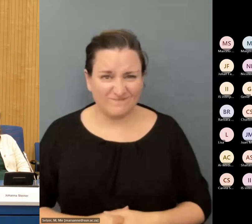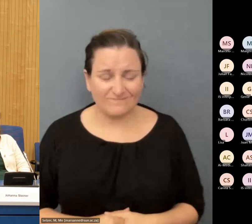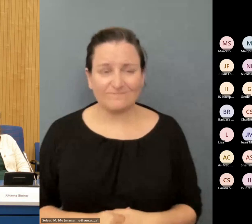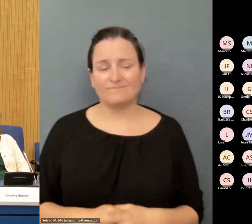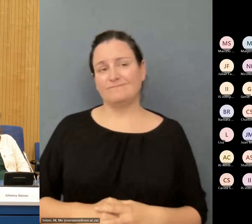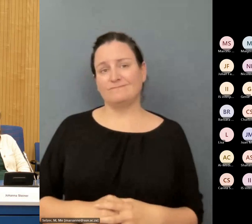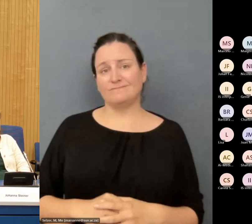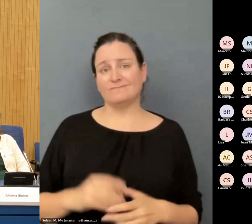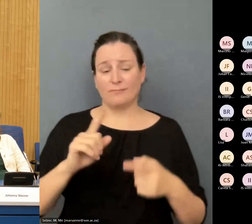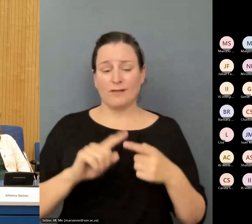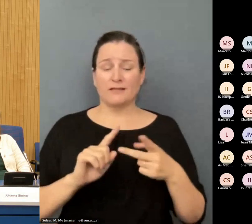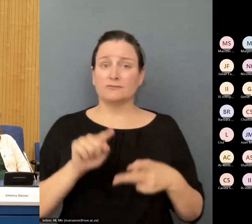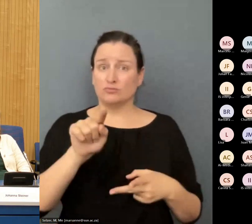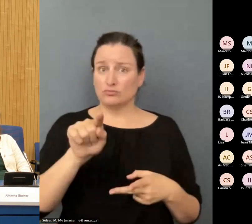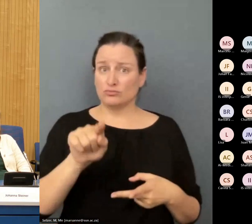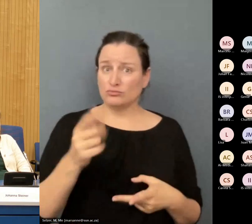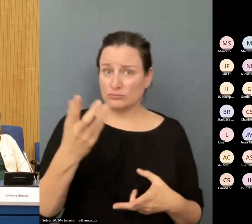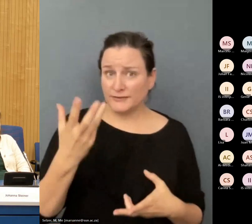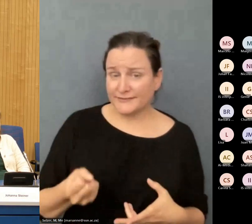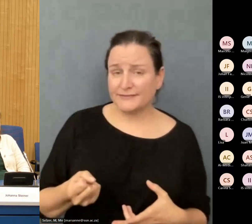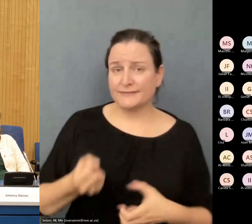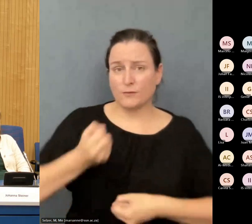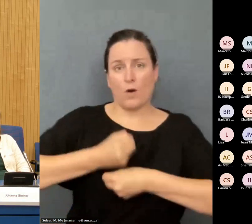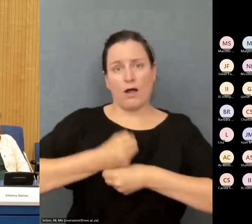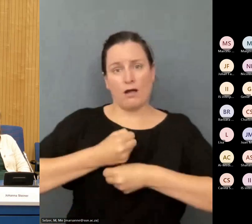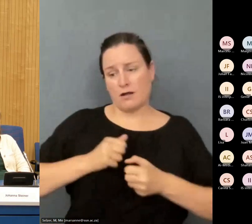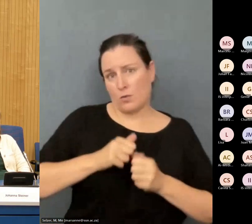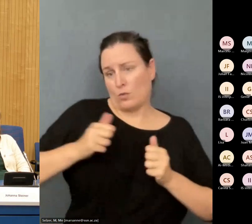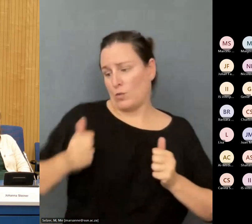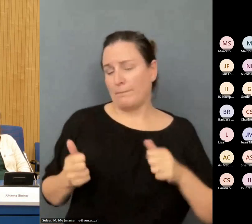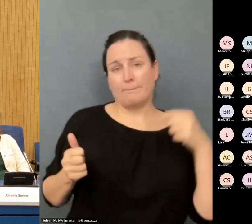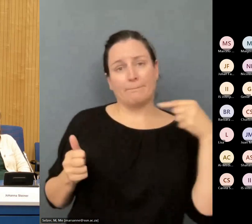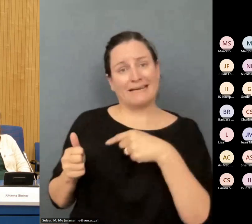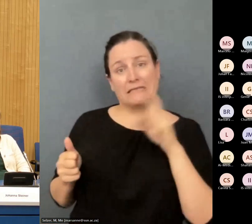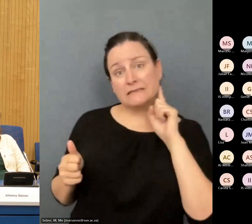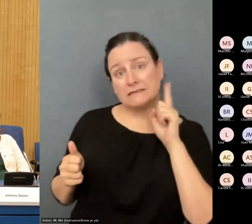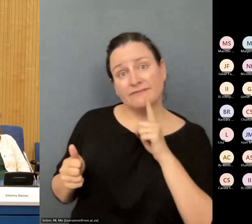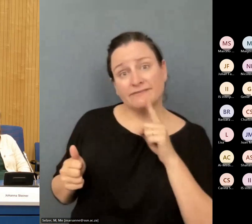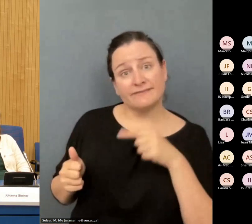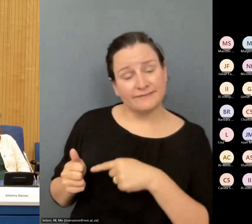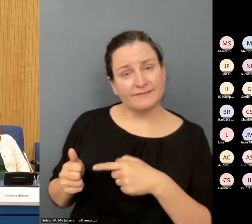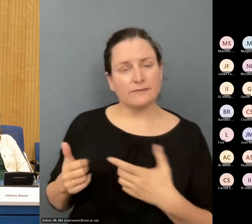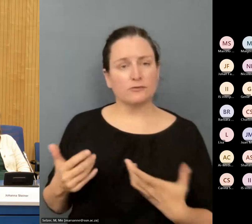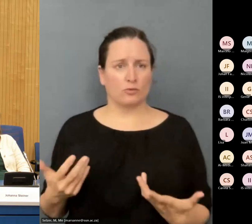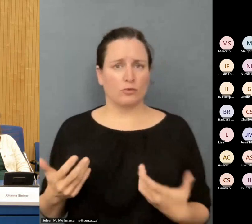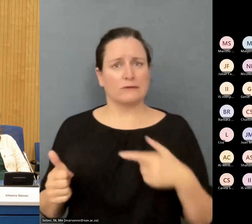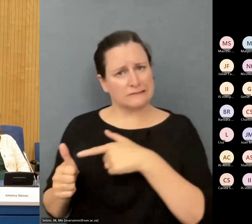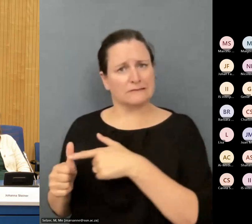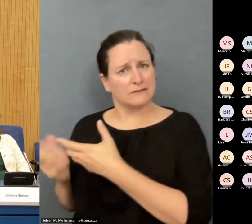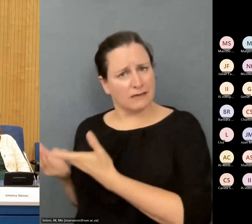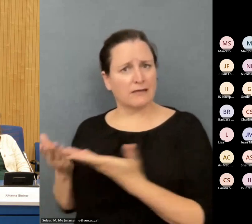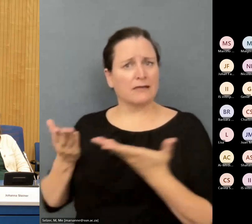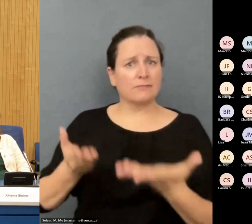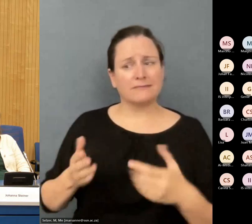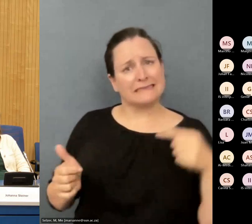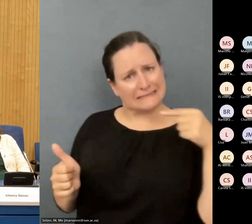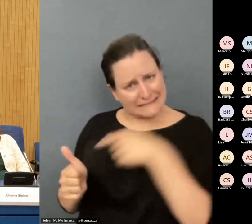deaf coworkers who join you to similar events and can speak directly to